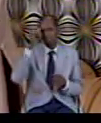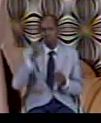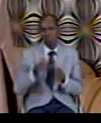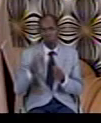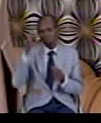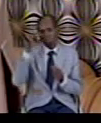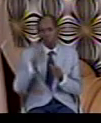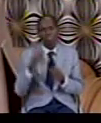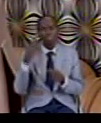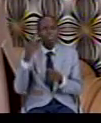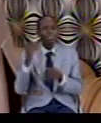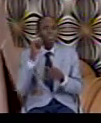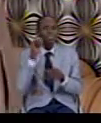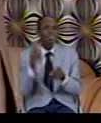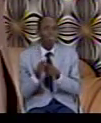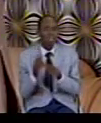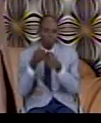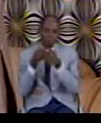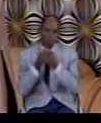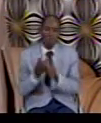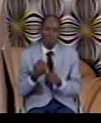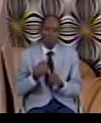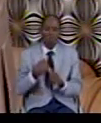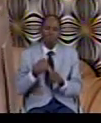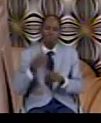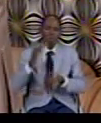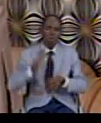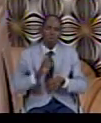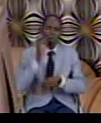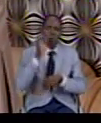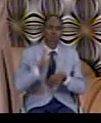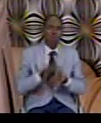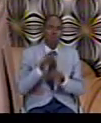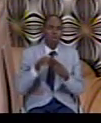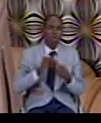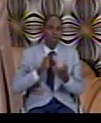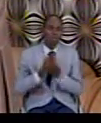so-and-so followed up on me when I became a Christian. And